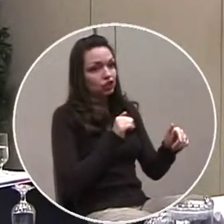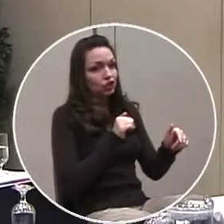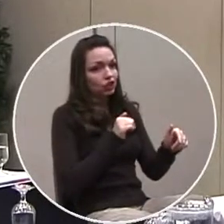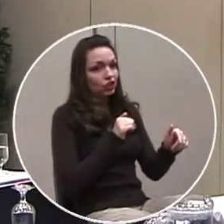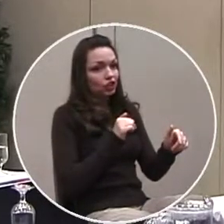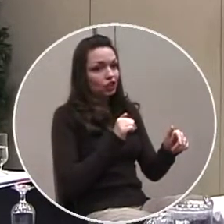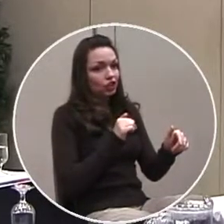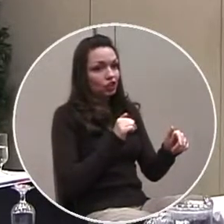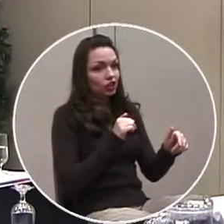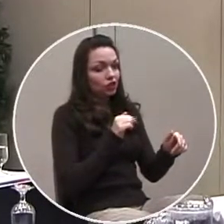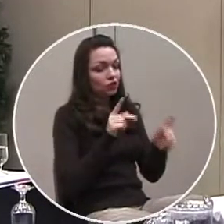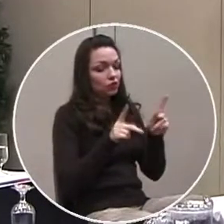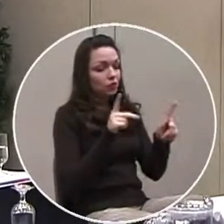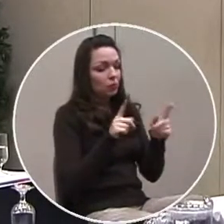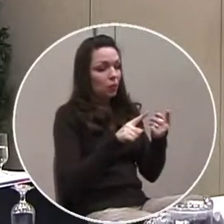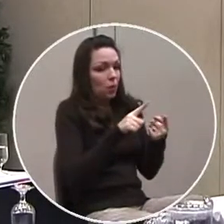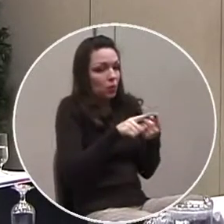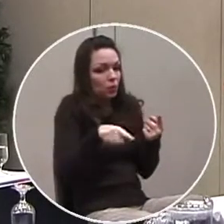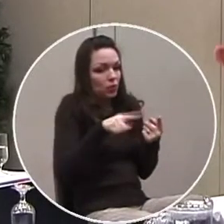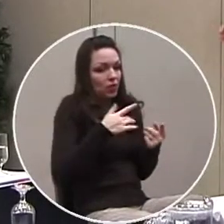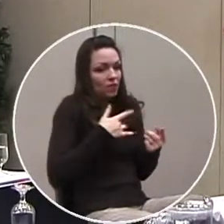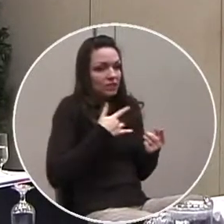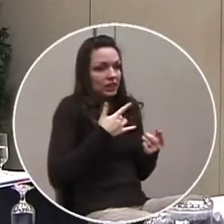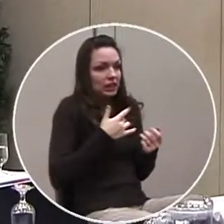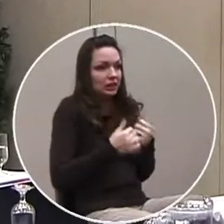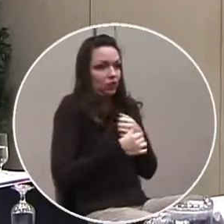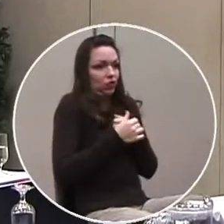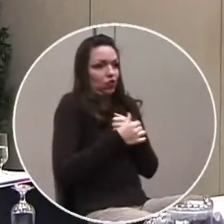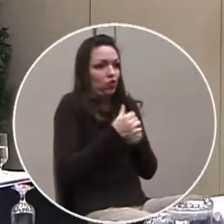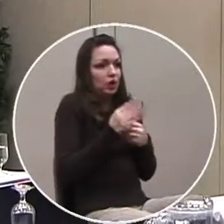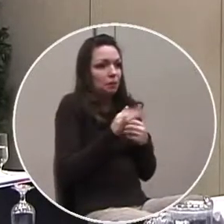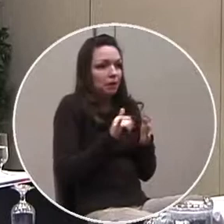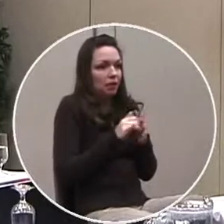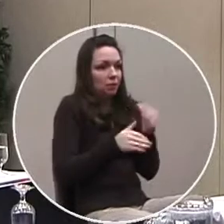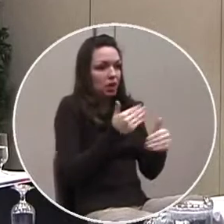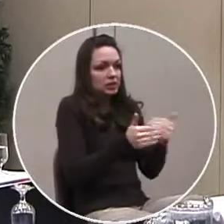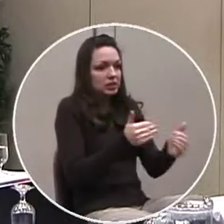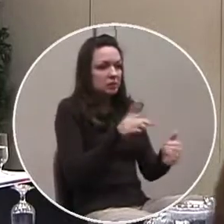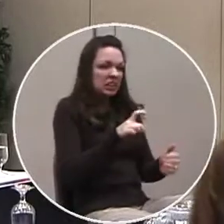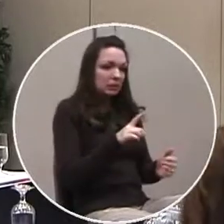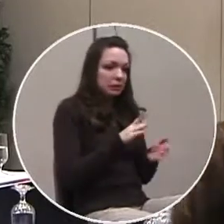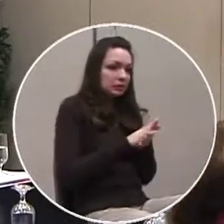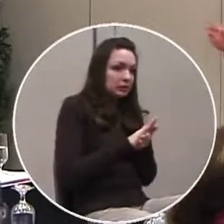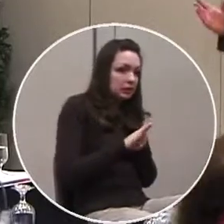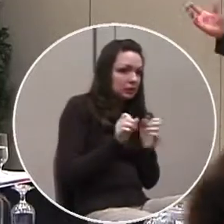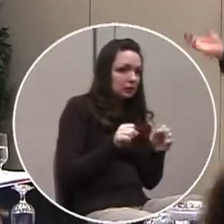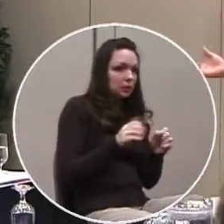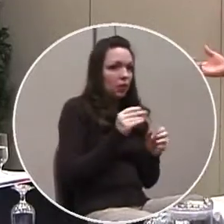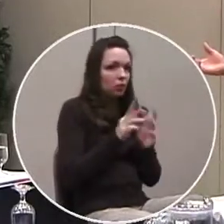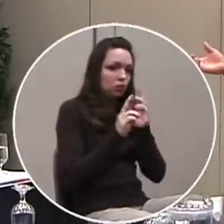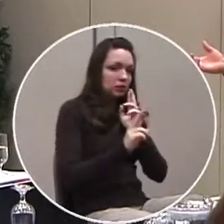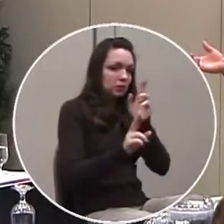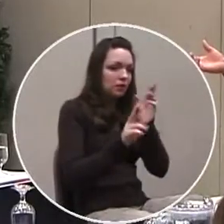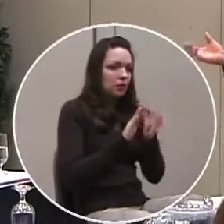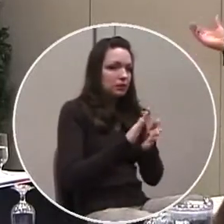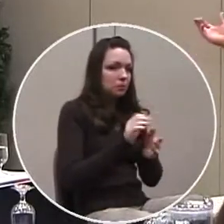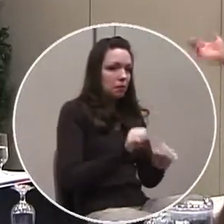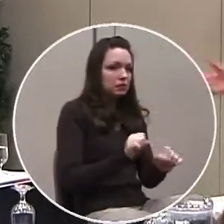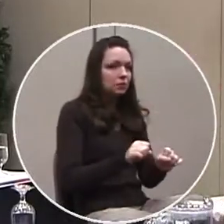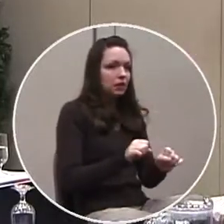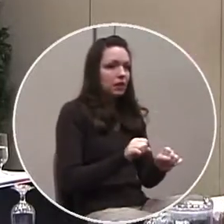feeling threatened by the process, except to be as gentle as possible, to be as respectful as possible, and on the other